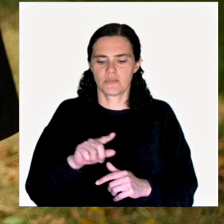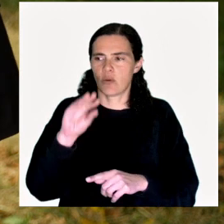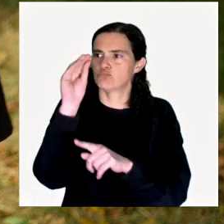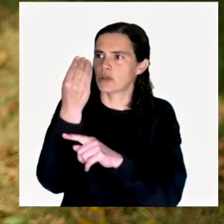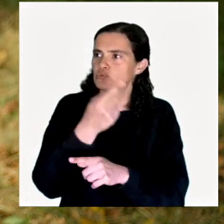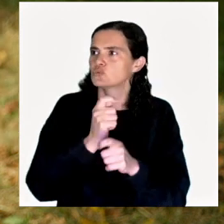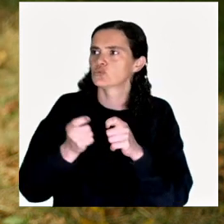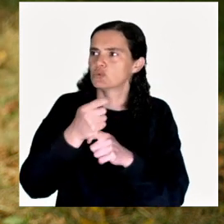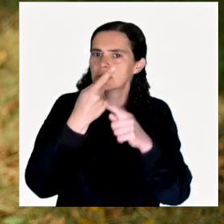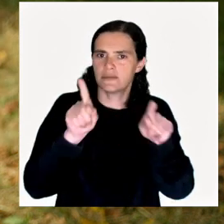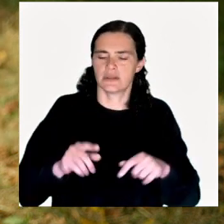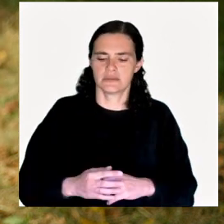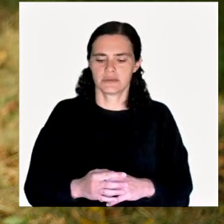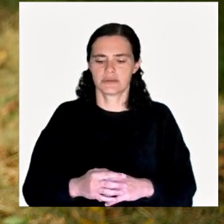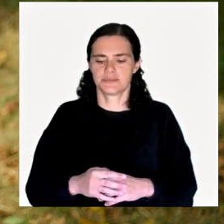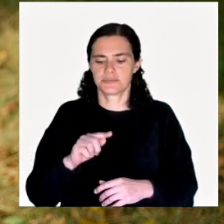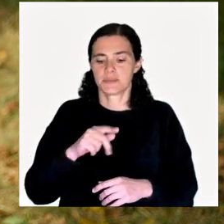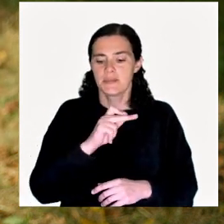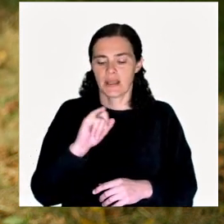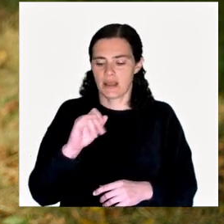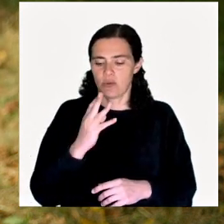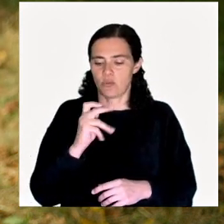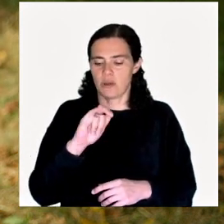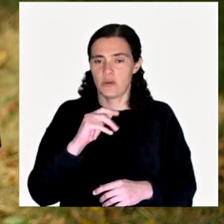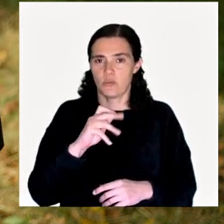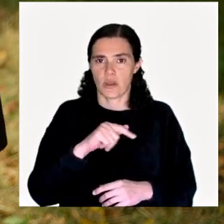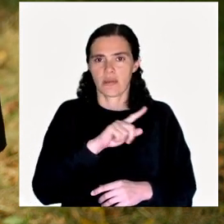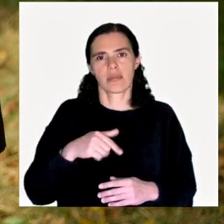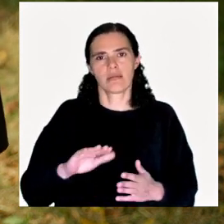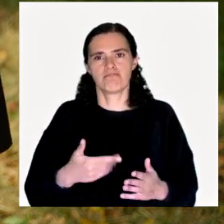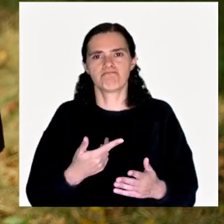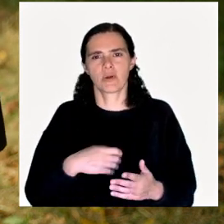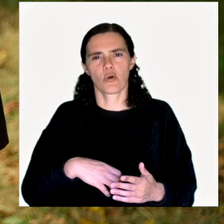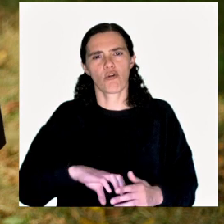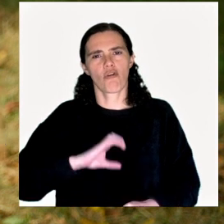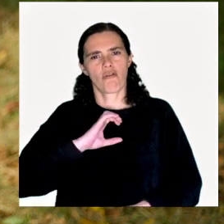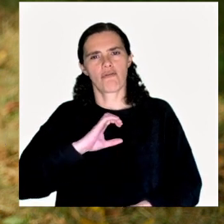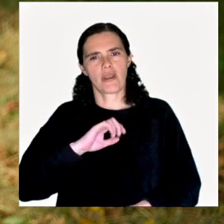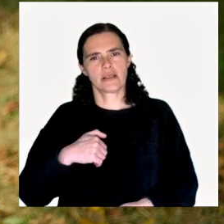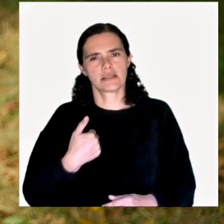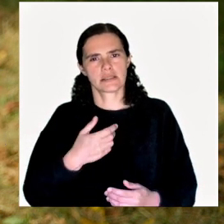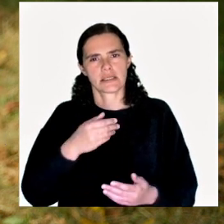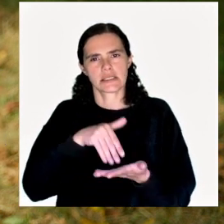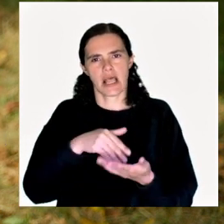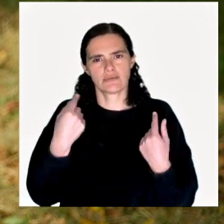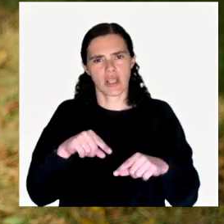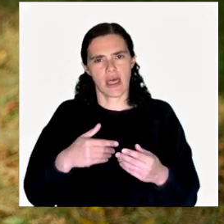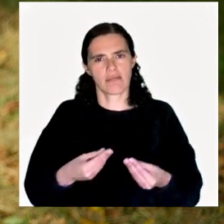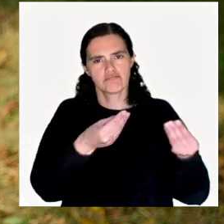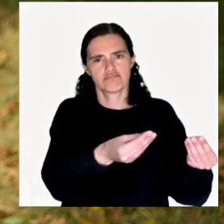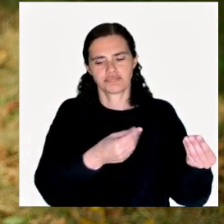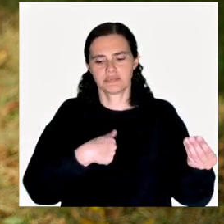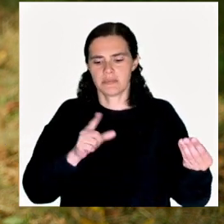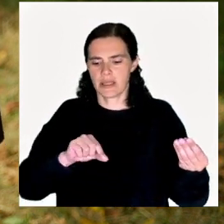the different sculpture that Ai Weiwei has trusted Serralves with, but also with